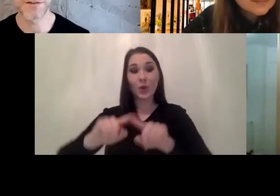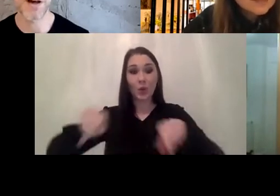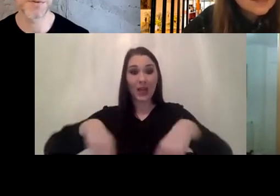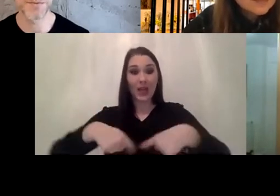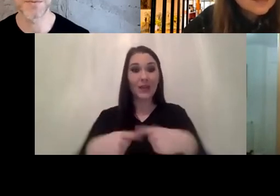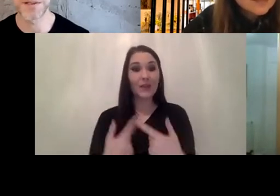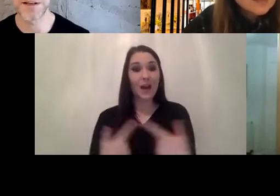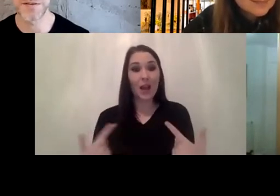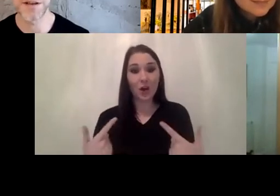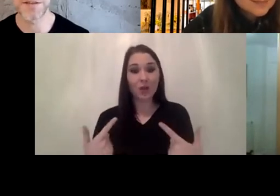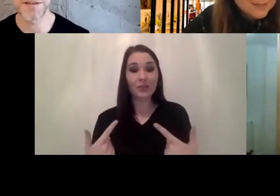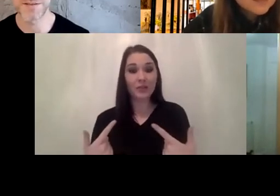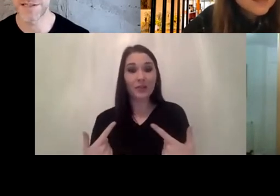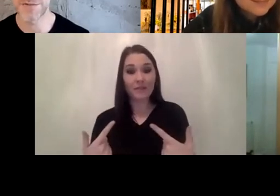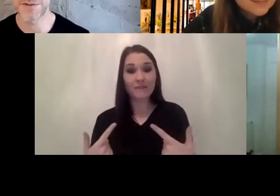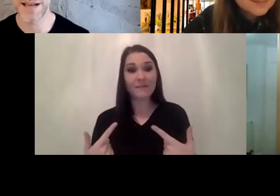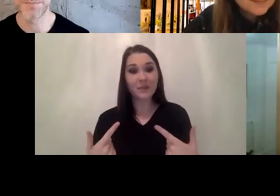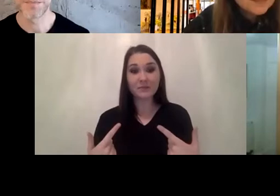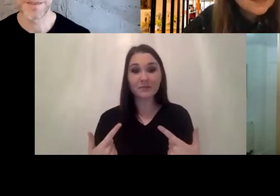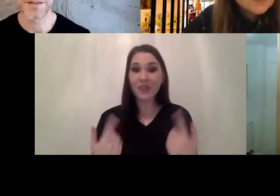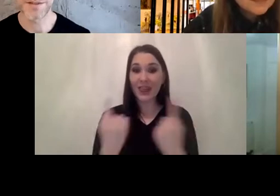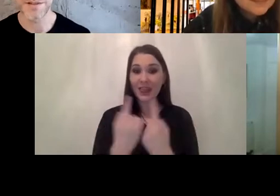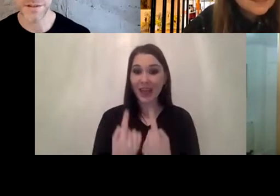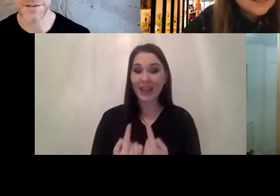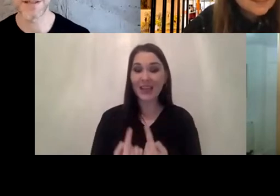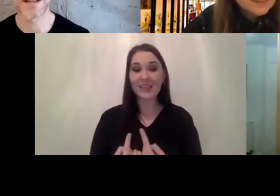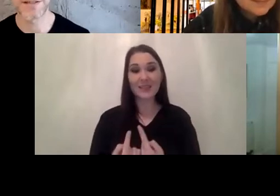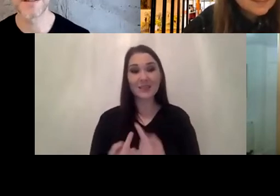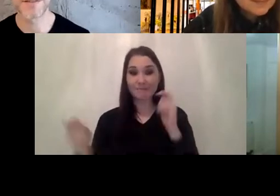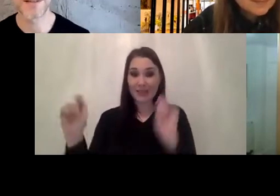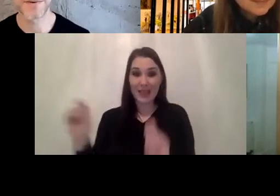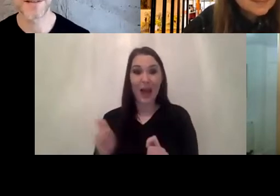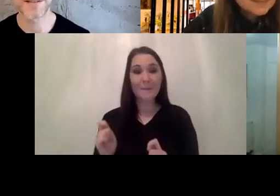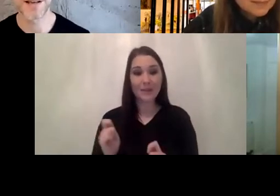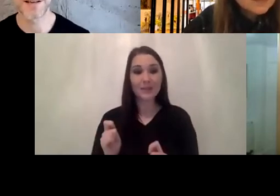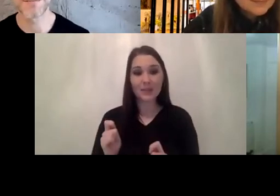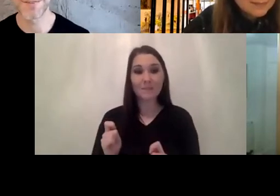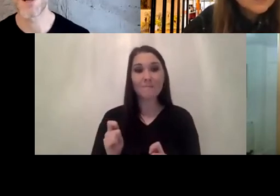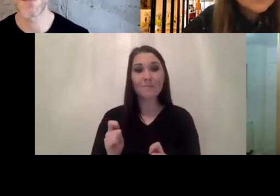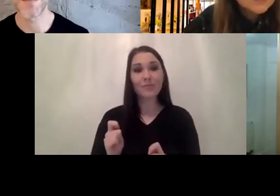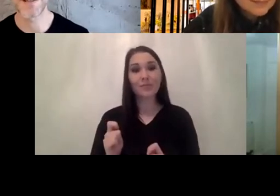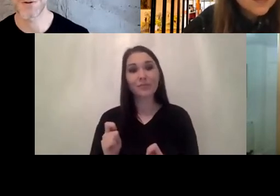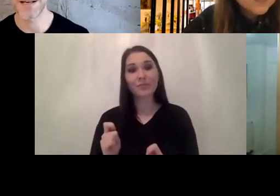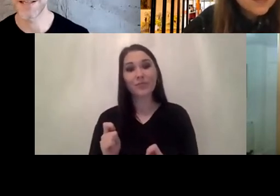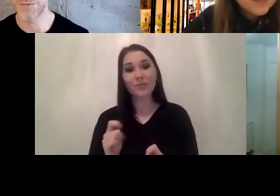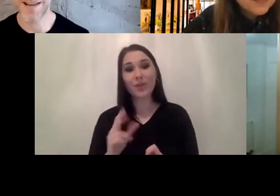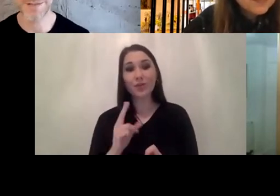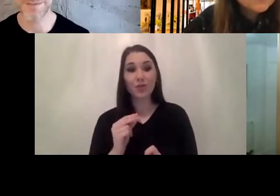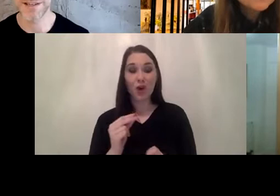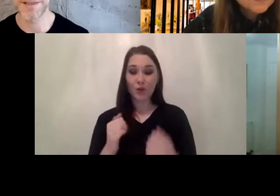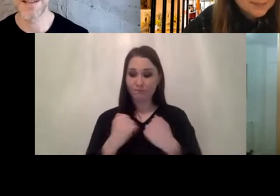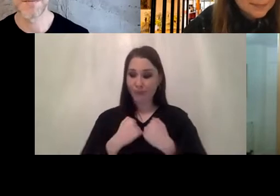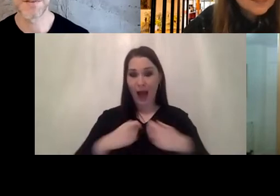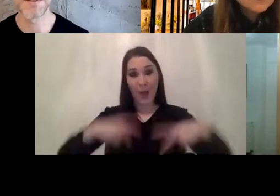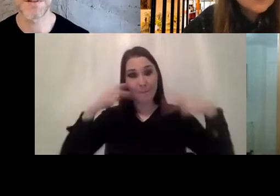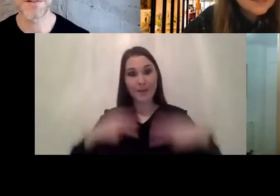things, or Audible's put a lot of things in place for that. You know, like I said, there's the unconscious bias training is one aspect